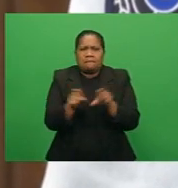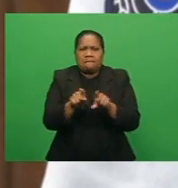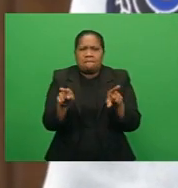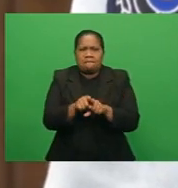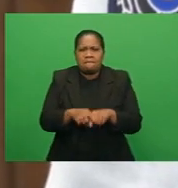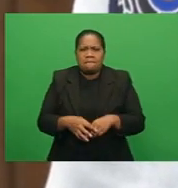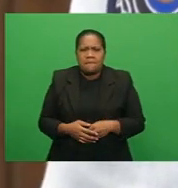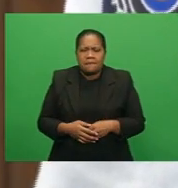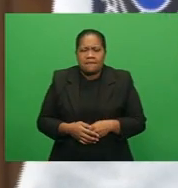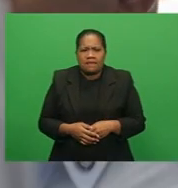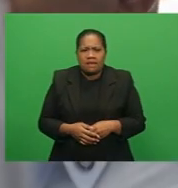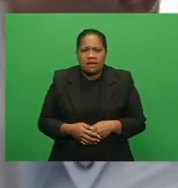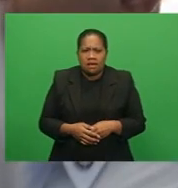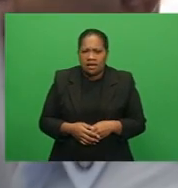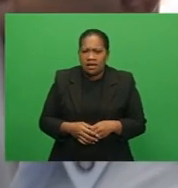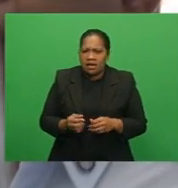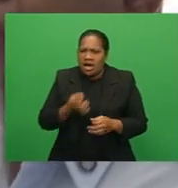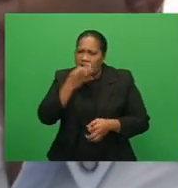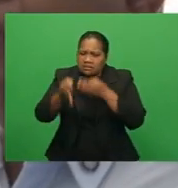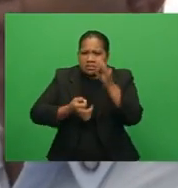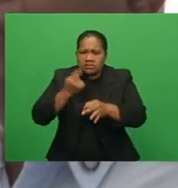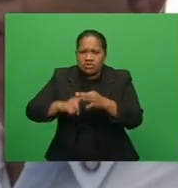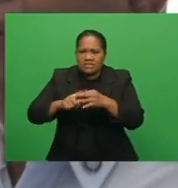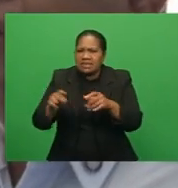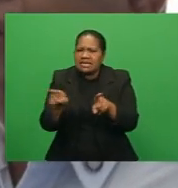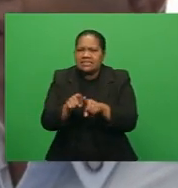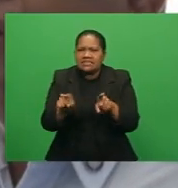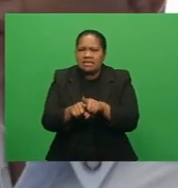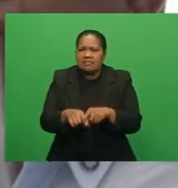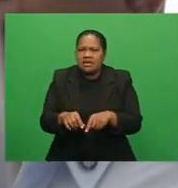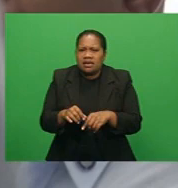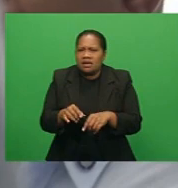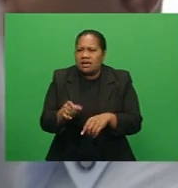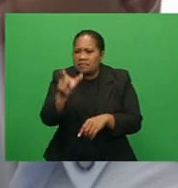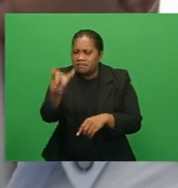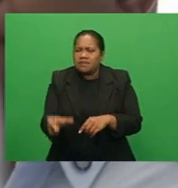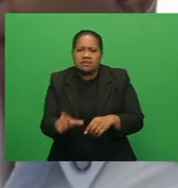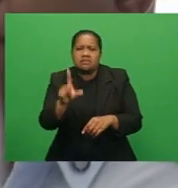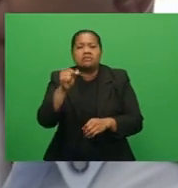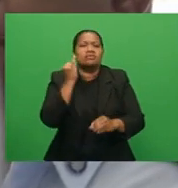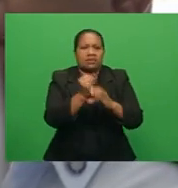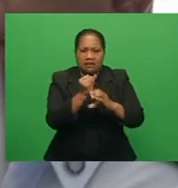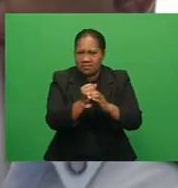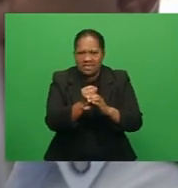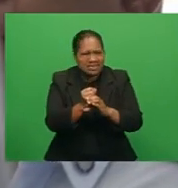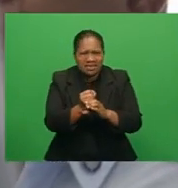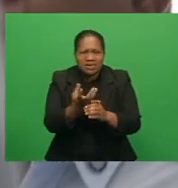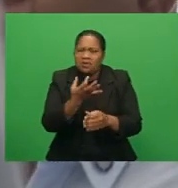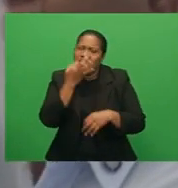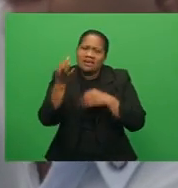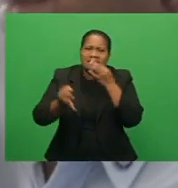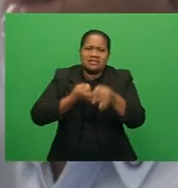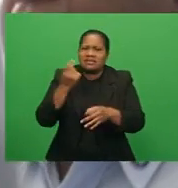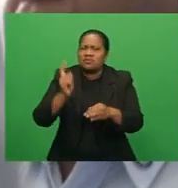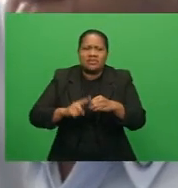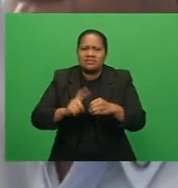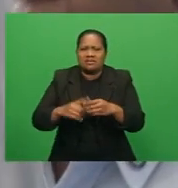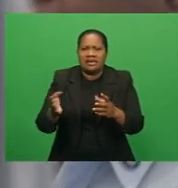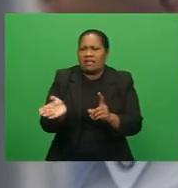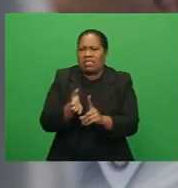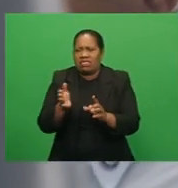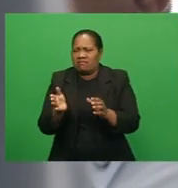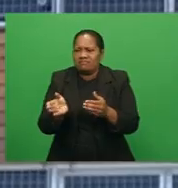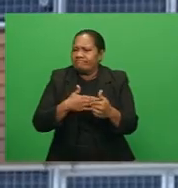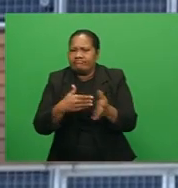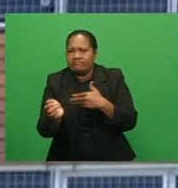victims as like a suspect, so to speak. Remember, identify who is the victim, who